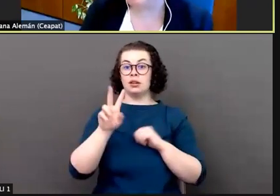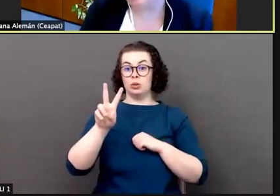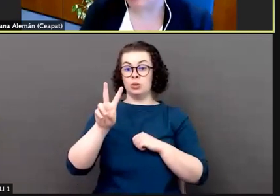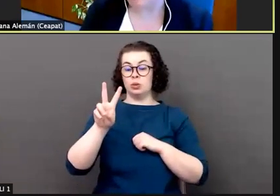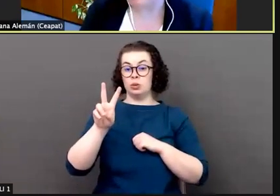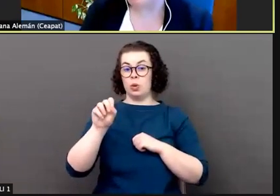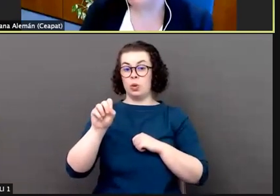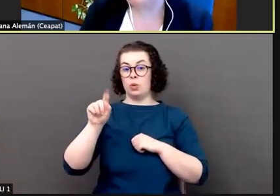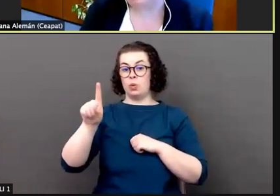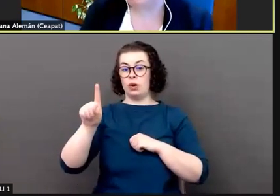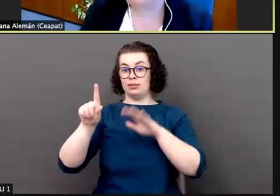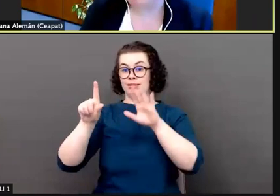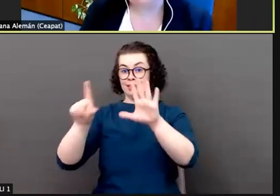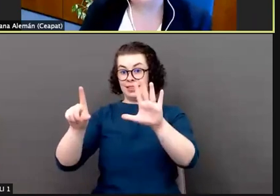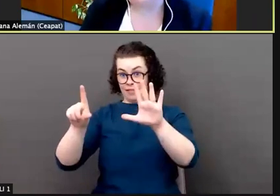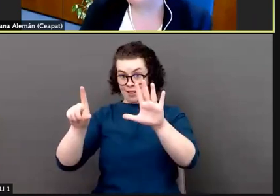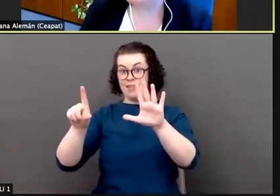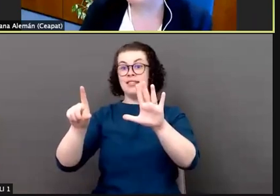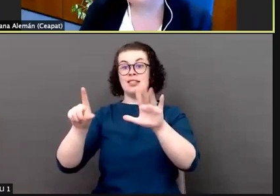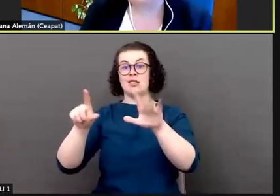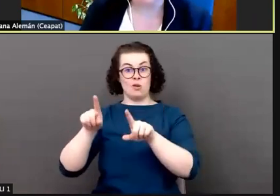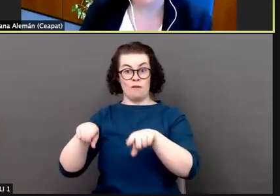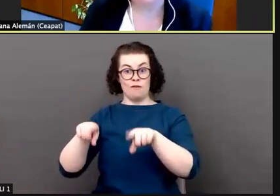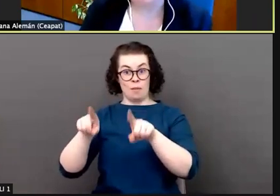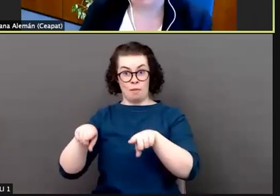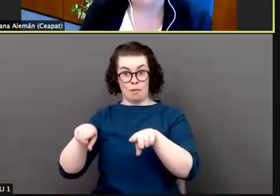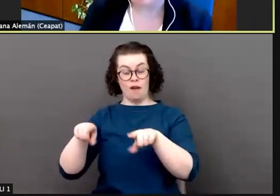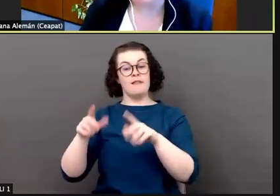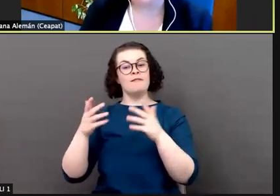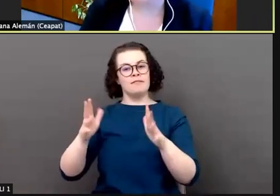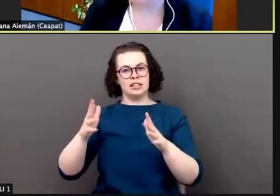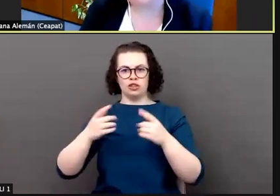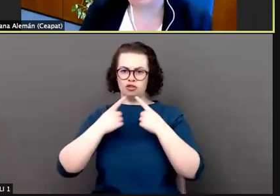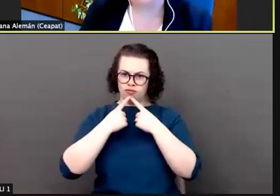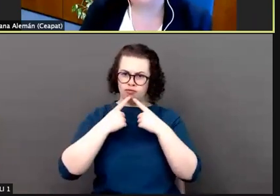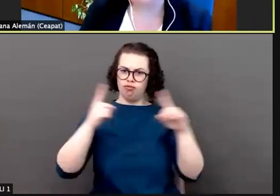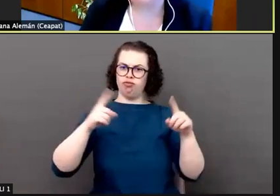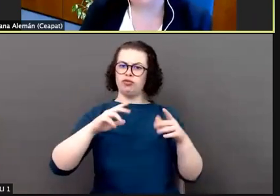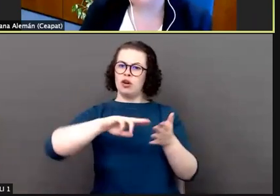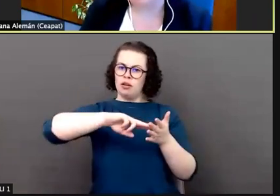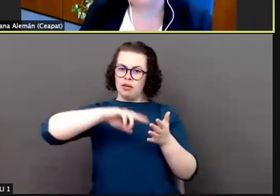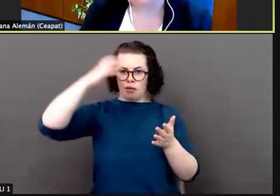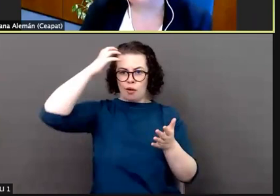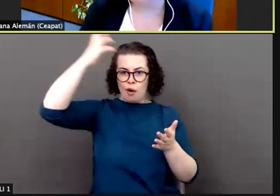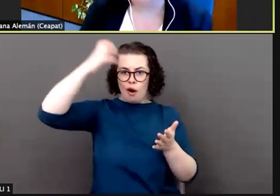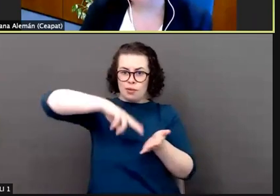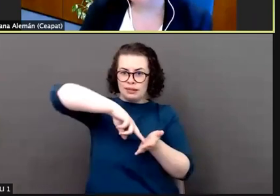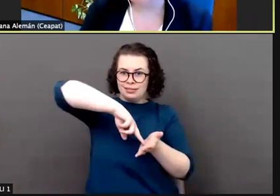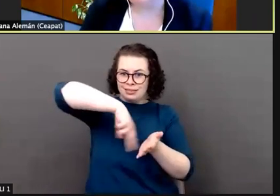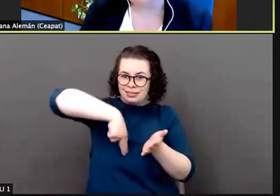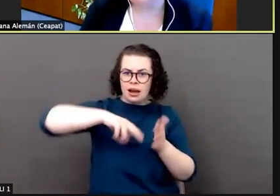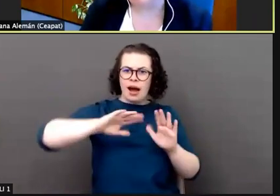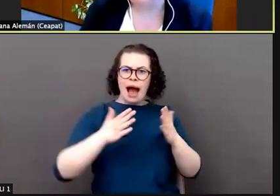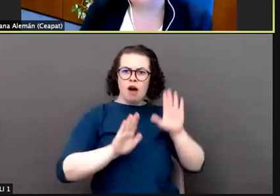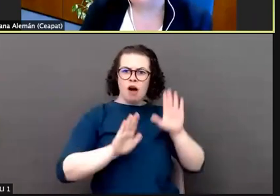9/2017 of November 8 on public sector contracts, by which the directives of the